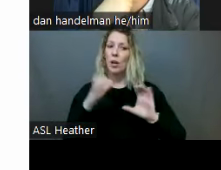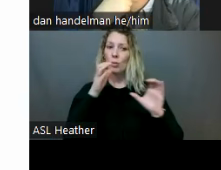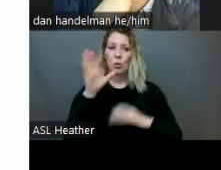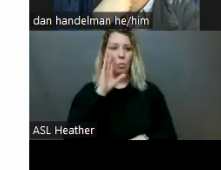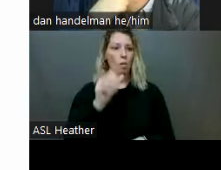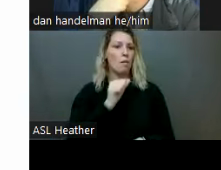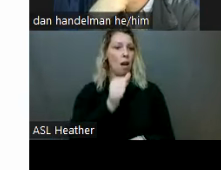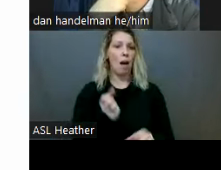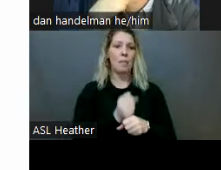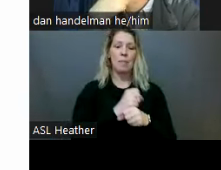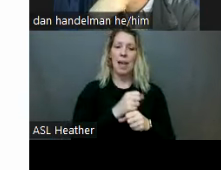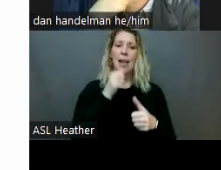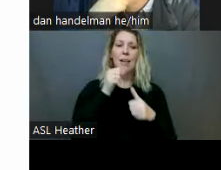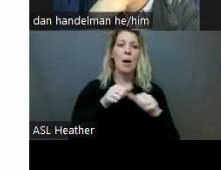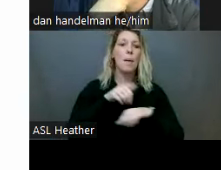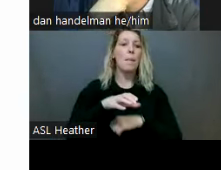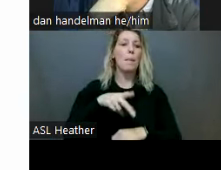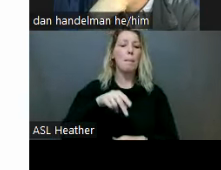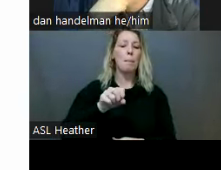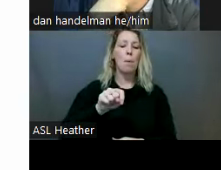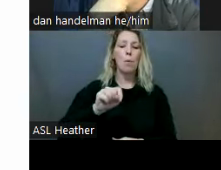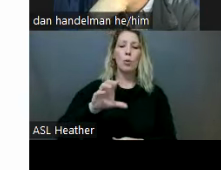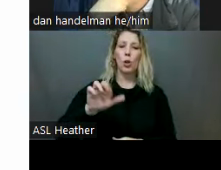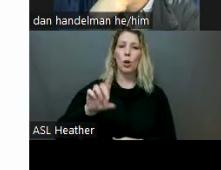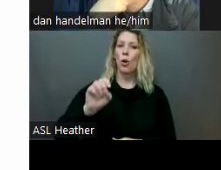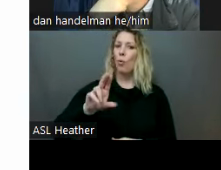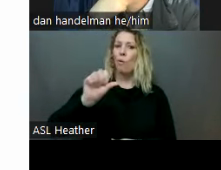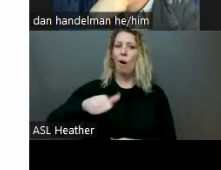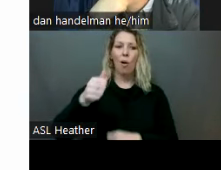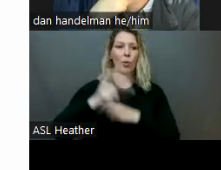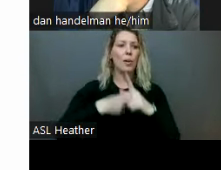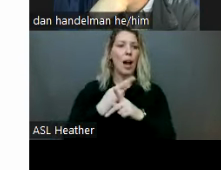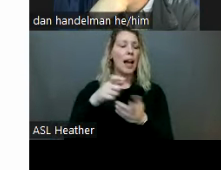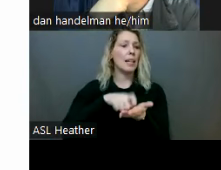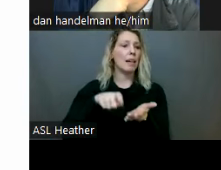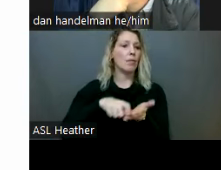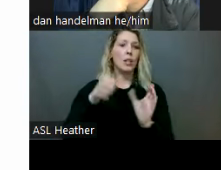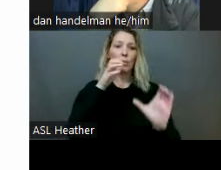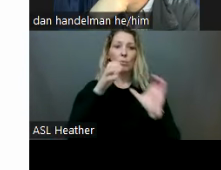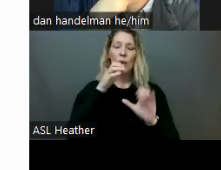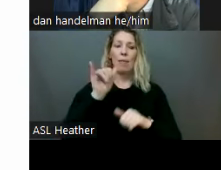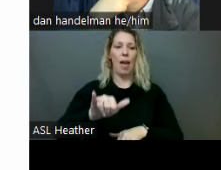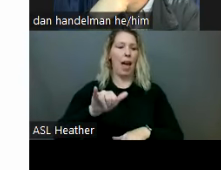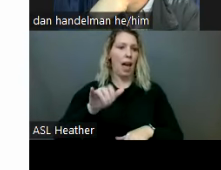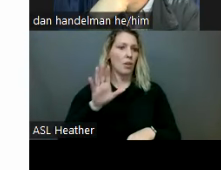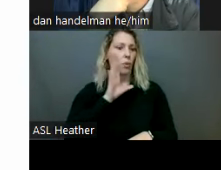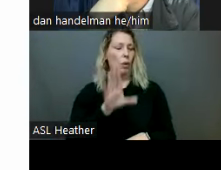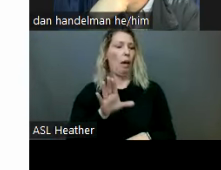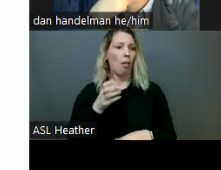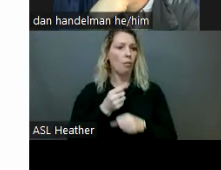by postcard or other means of written communication that jeopardizes privacy.